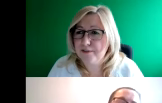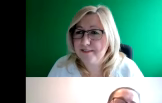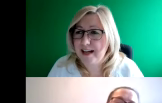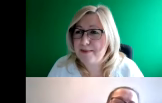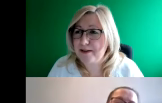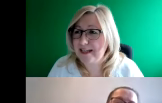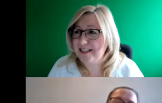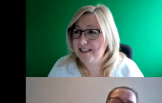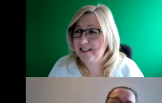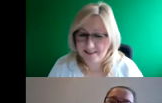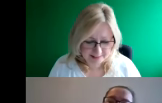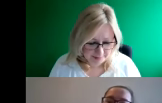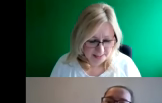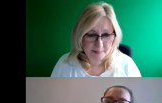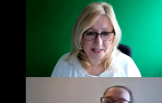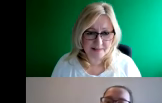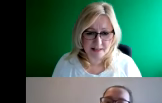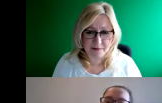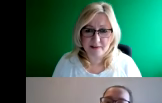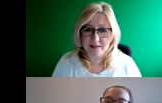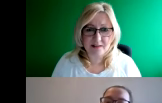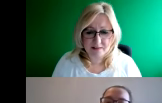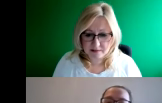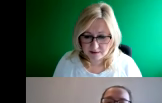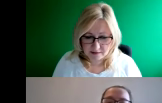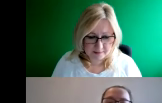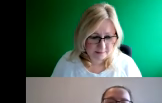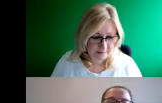Cool. Anybody else? Let me stop sharing that one.